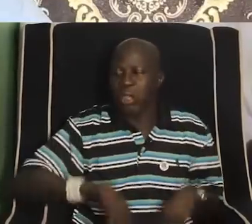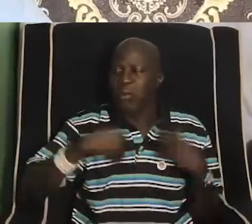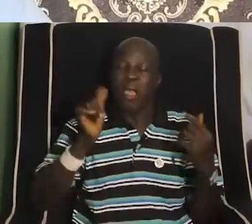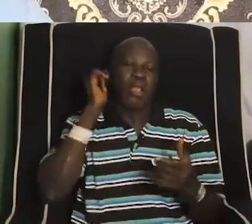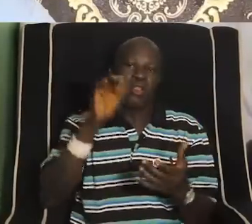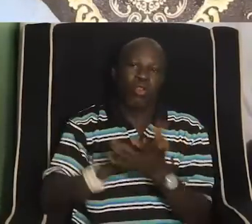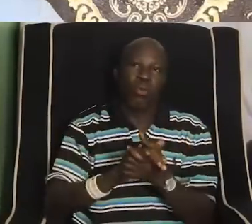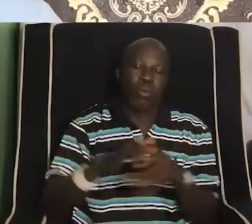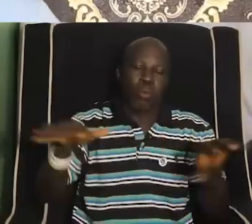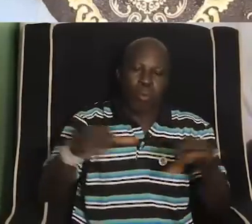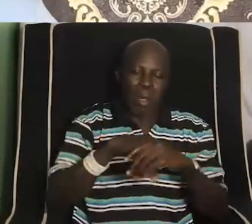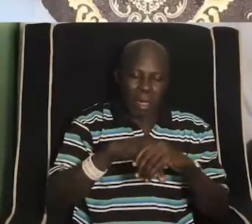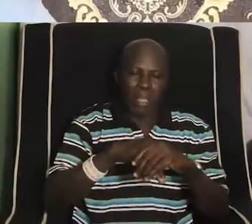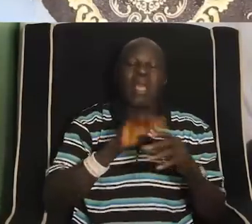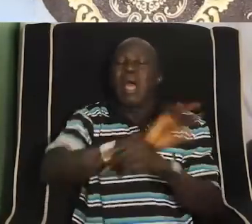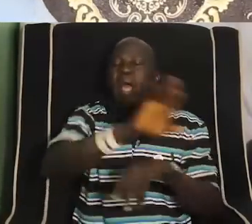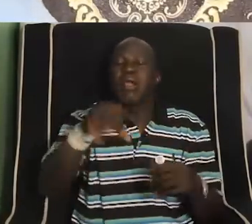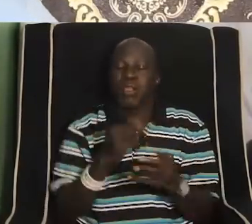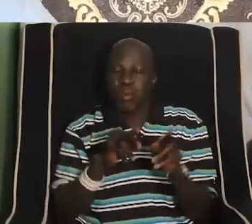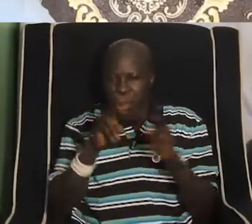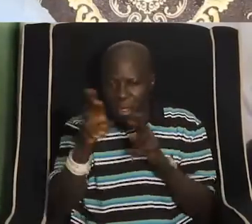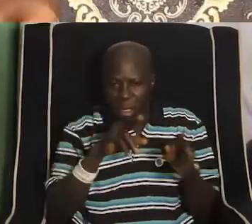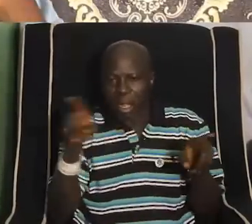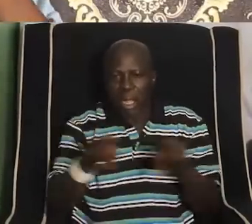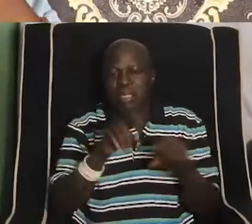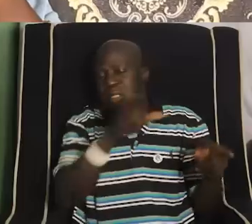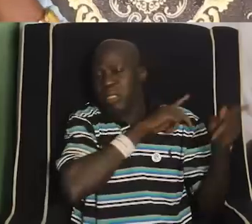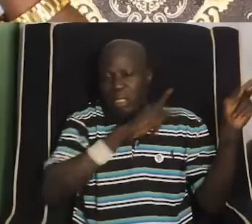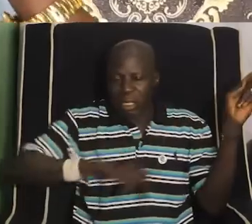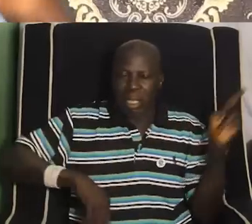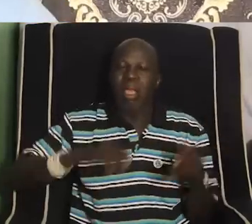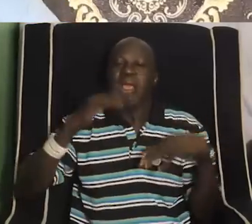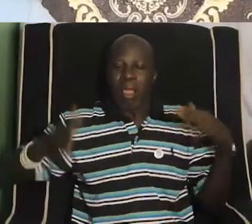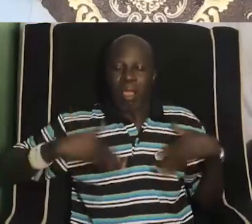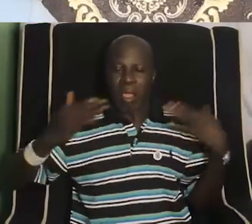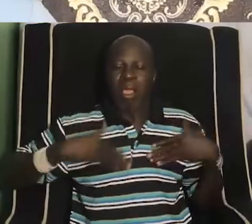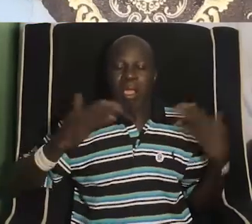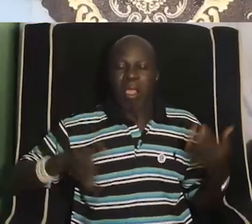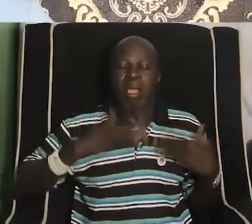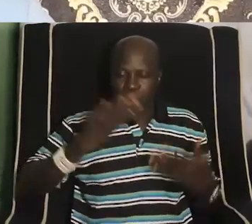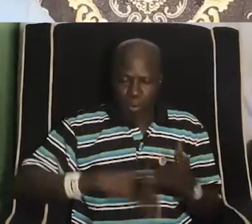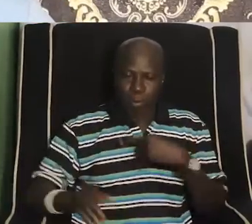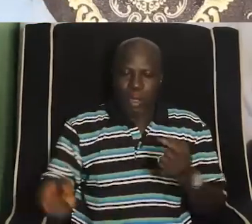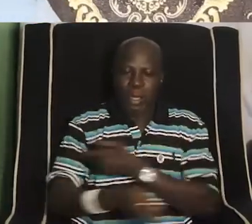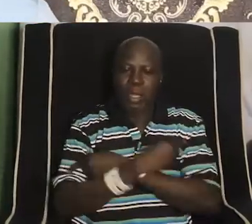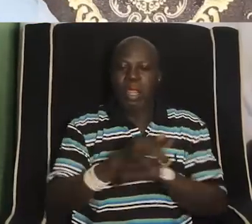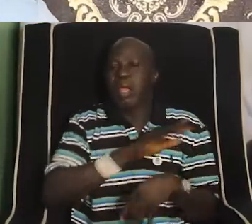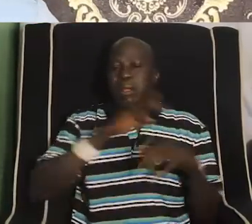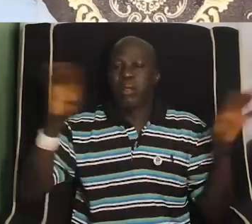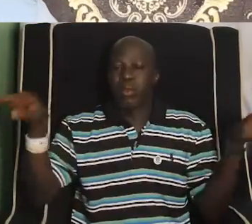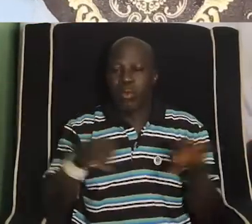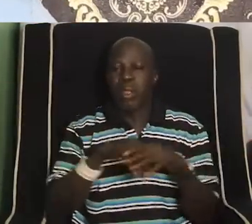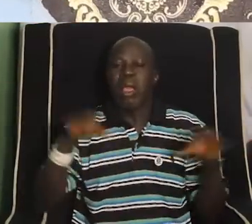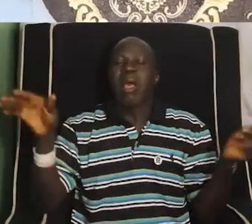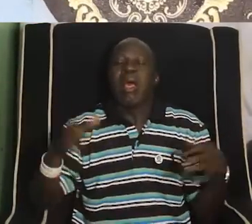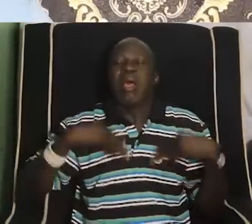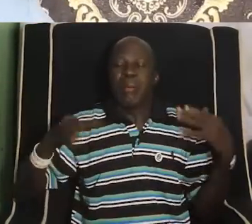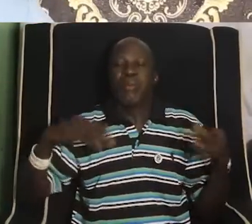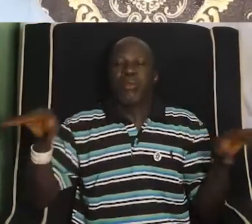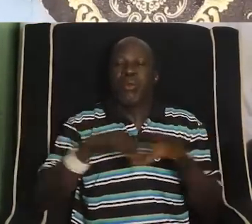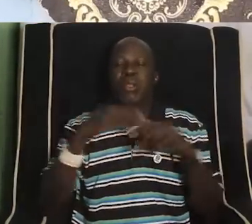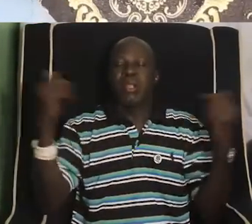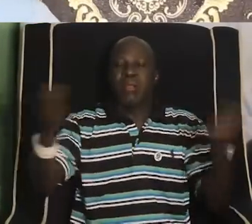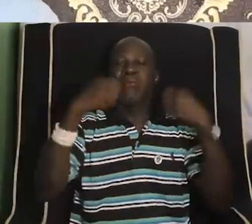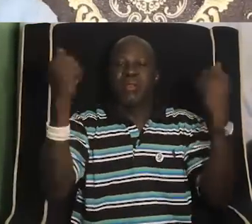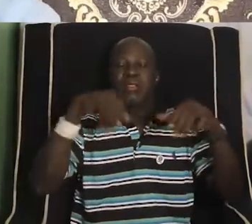re. Wa de sebi oba. Happy birthday. And happy wedding anniversary. No ko Jesu. In the name of Jesus. Ori